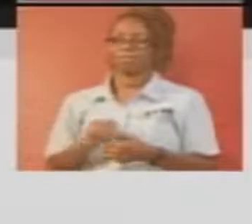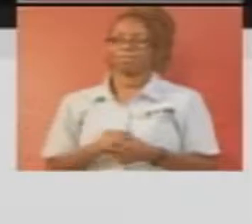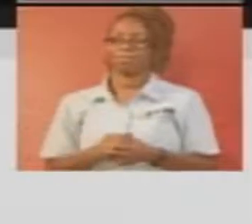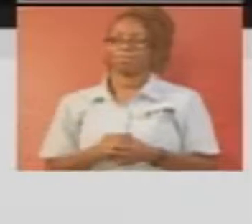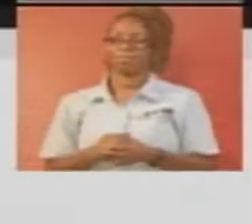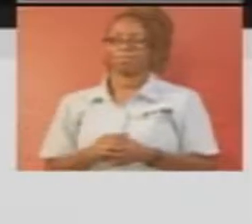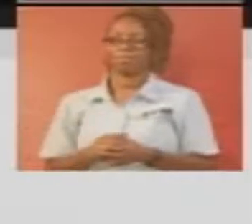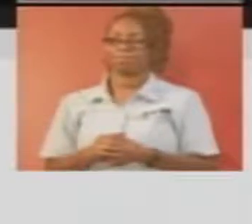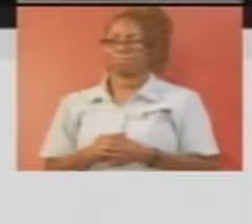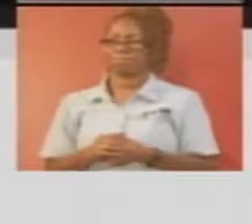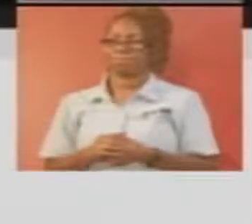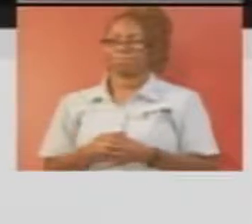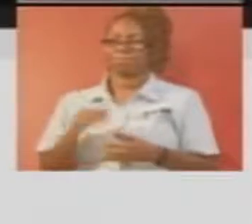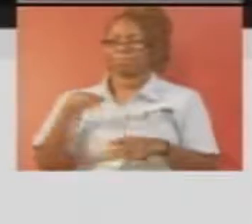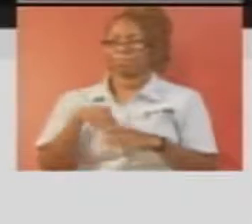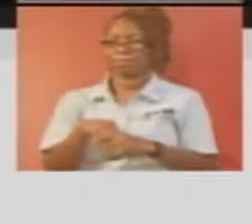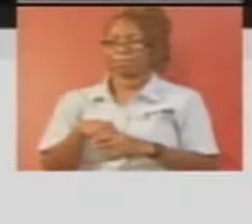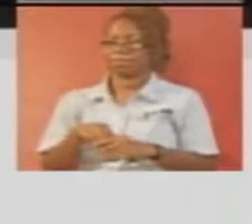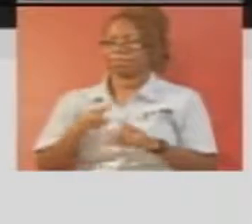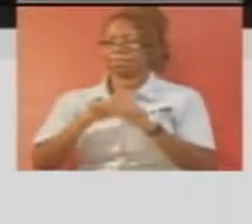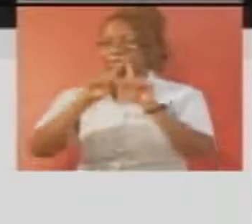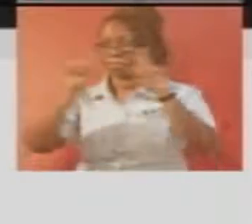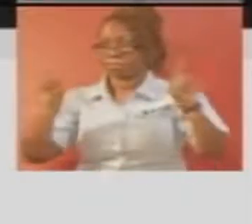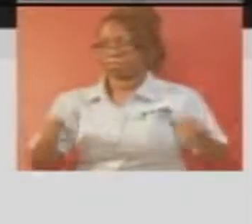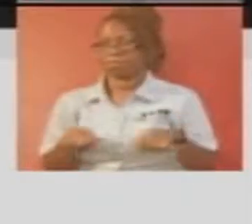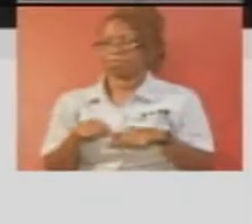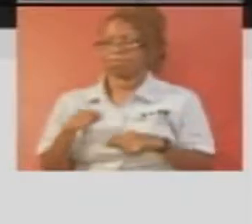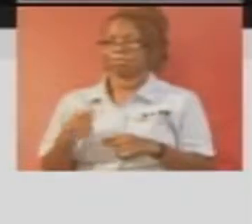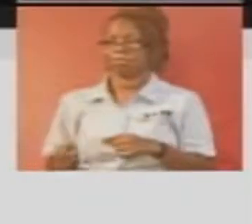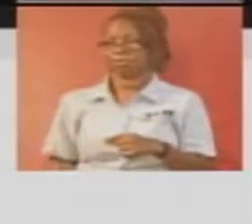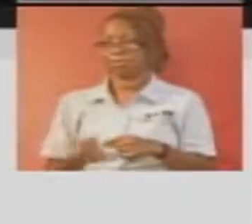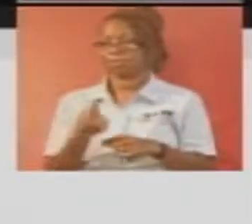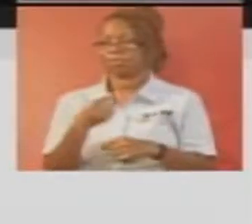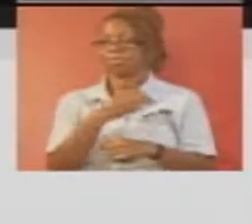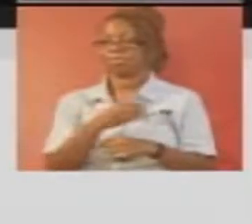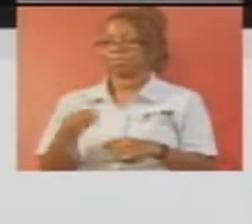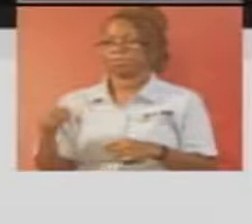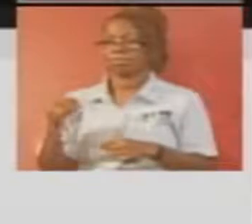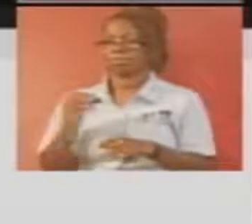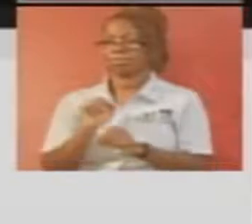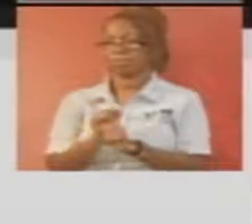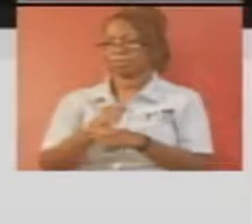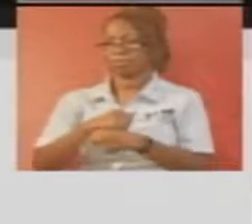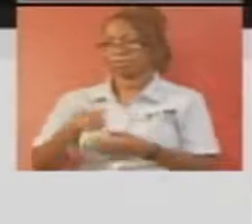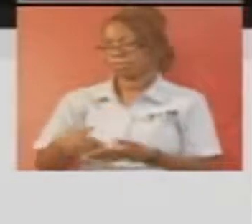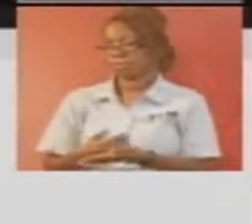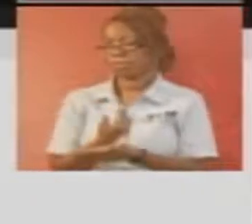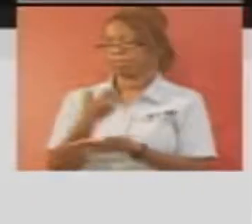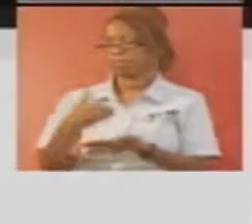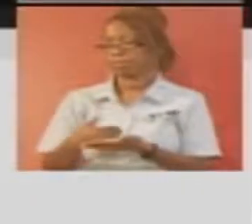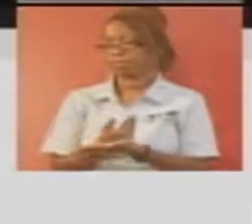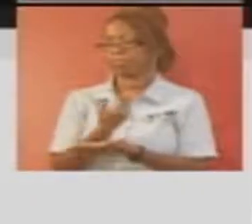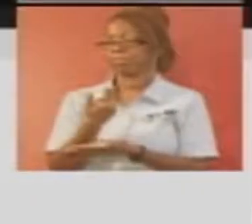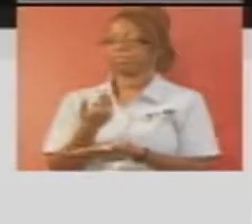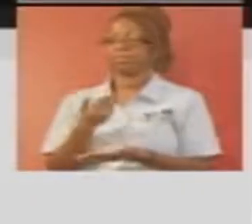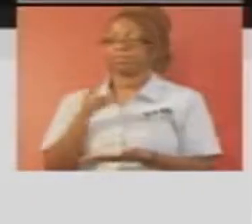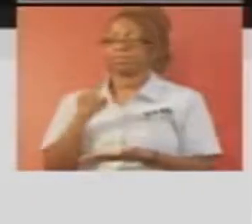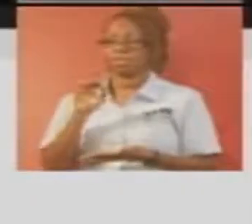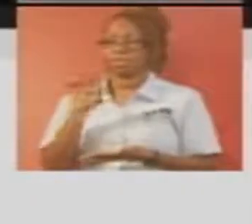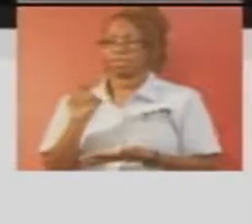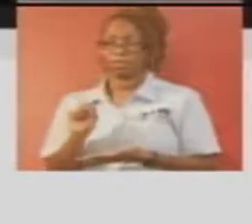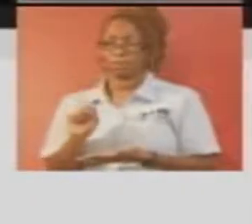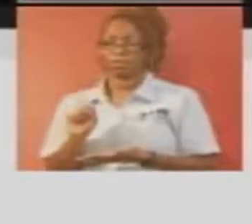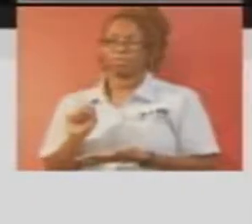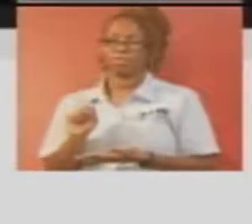virus particles. You have steps 1 and 2 at the top left of that figure, showing the virus attaching and then entering the